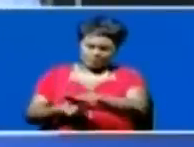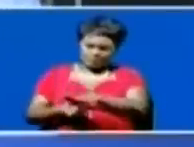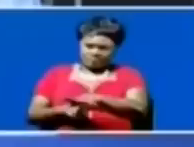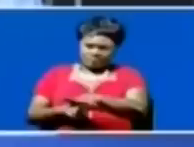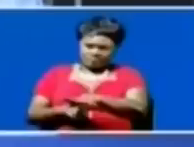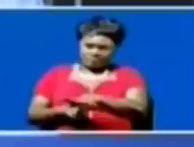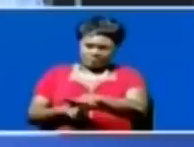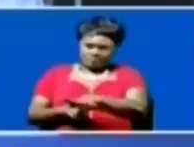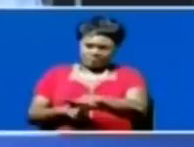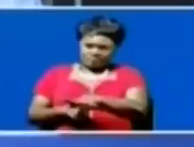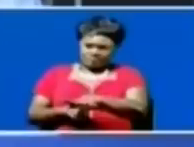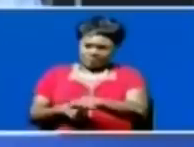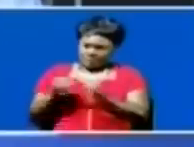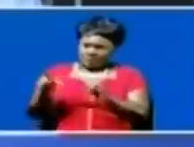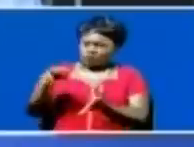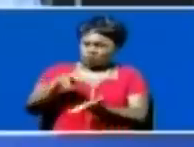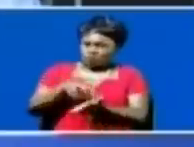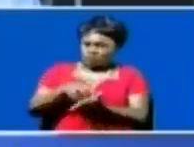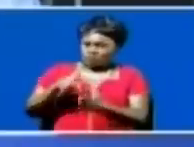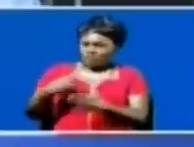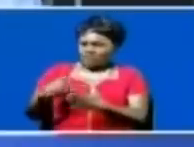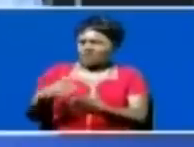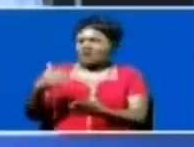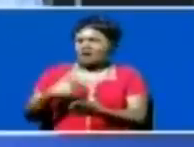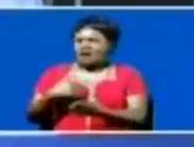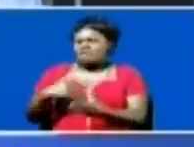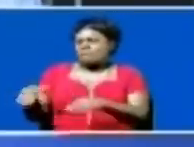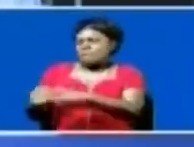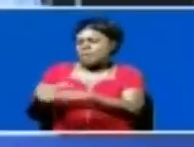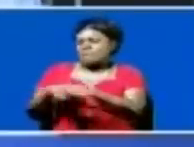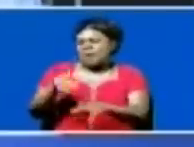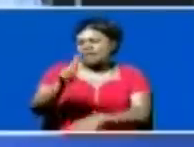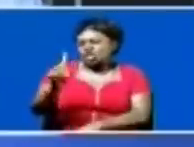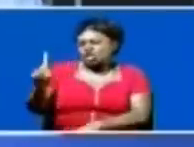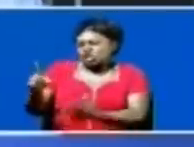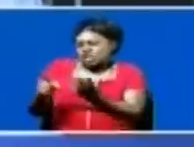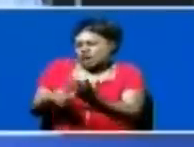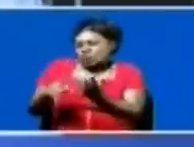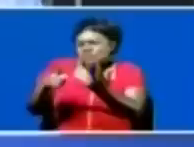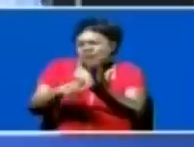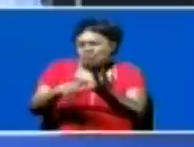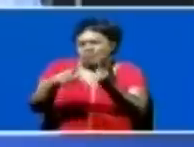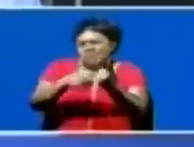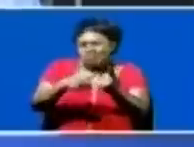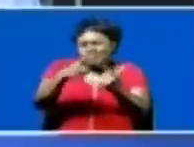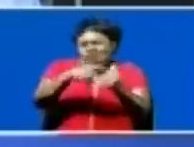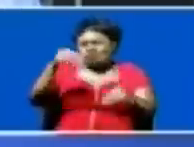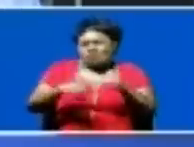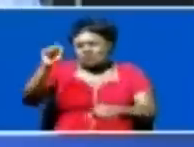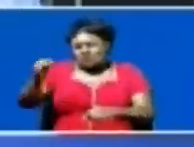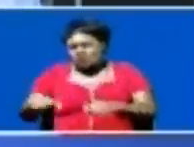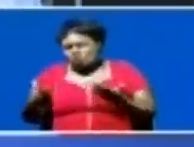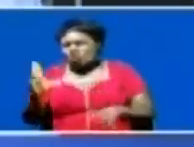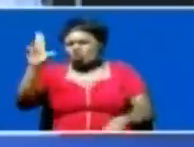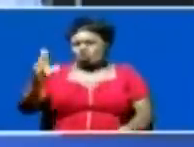Soipan Tuya said that if that is the case, then let us have every member be counted one by one, they vote yes and no.